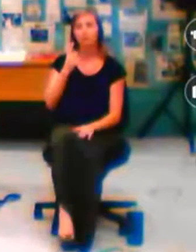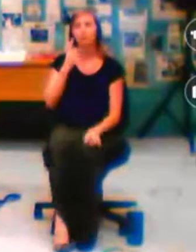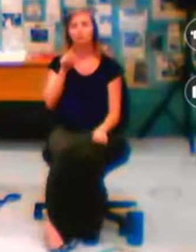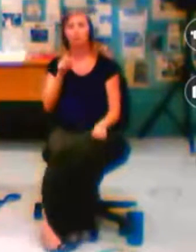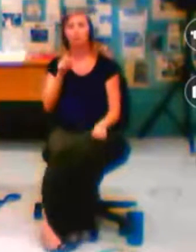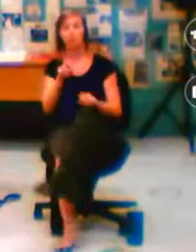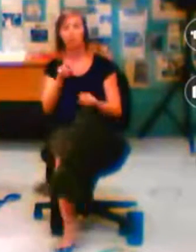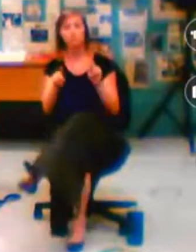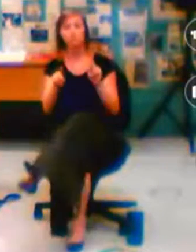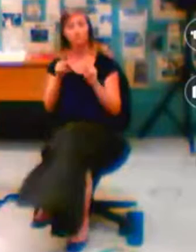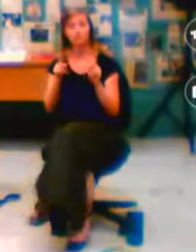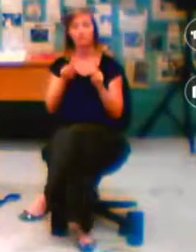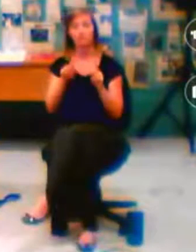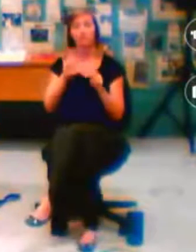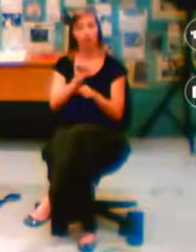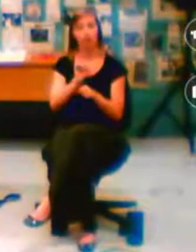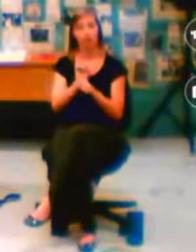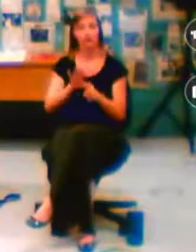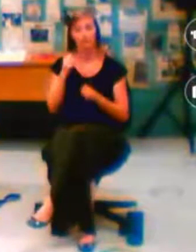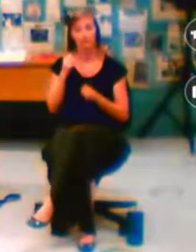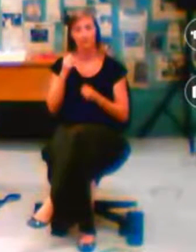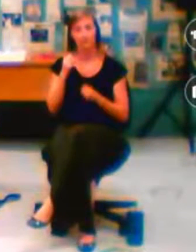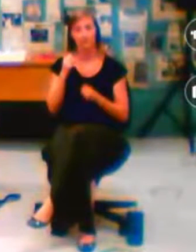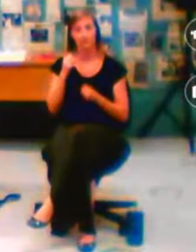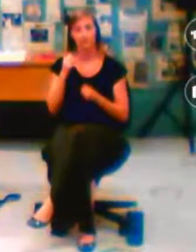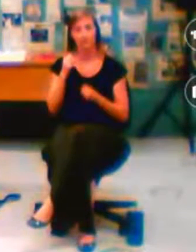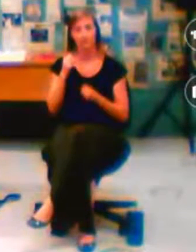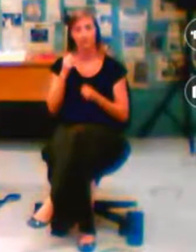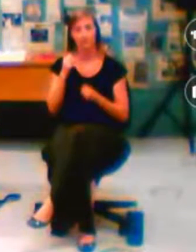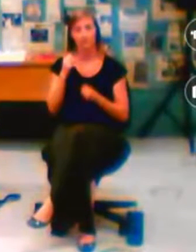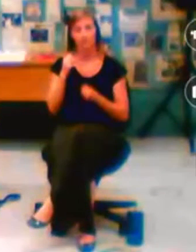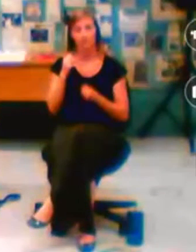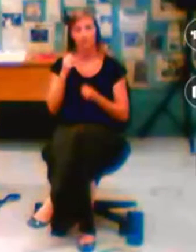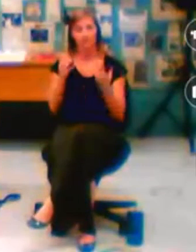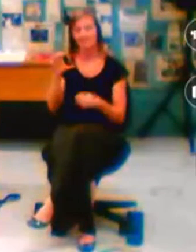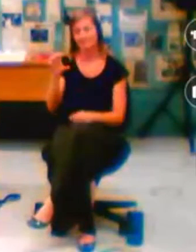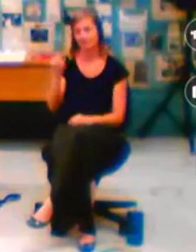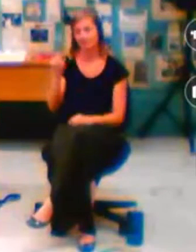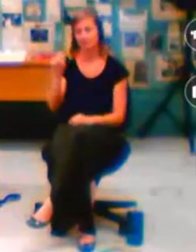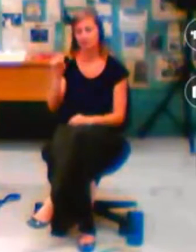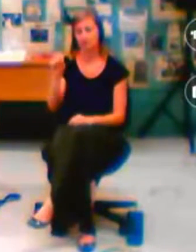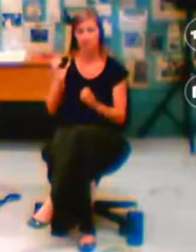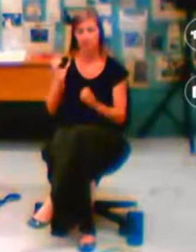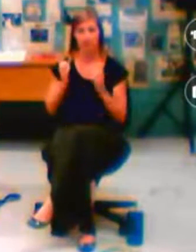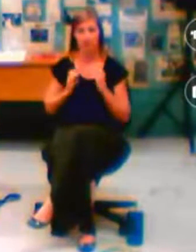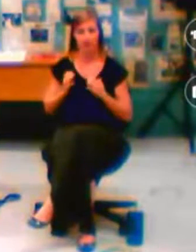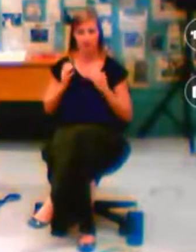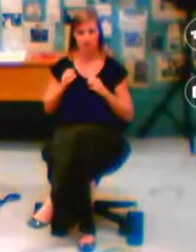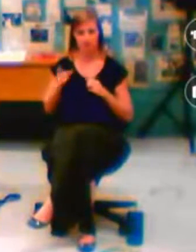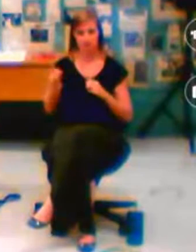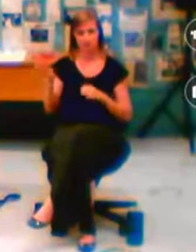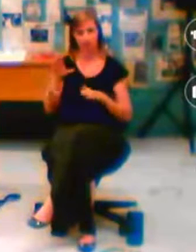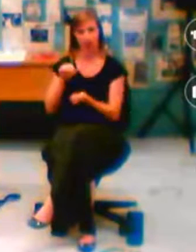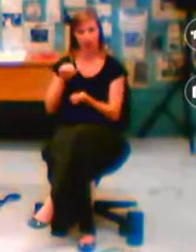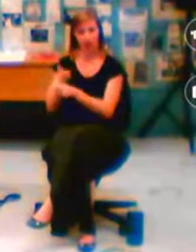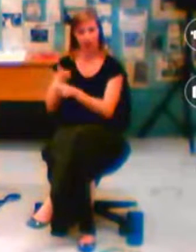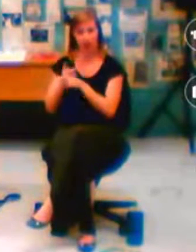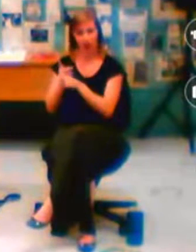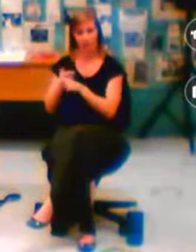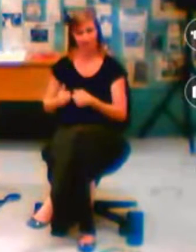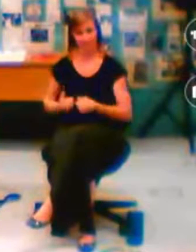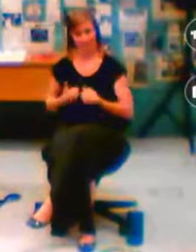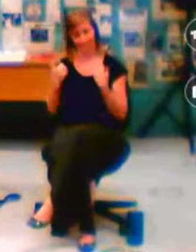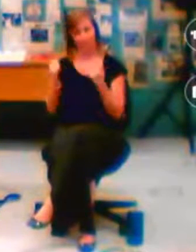and local. So I'm wondering how that would affect them as well as us as employers. For those people